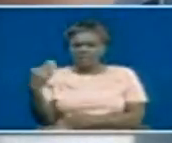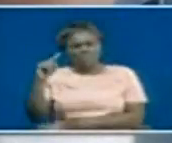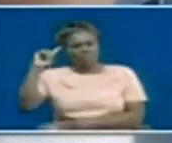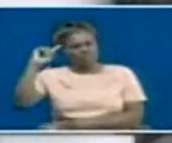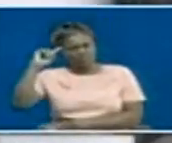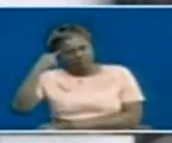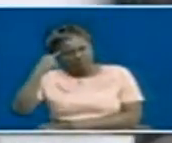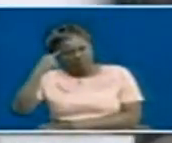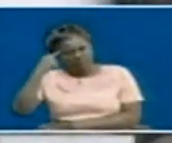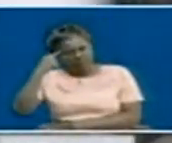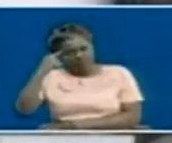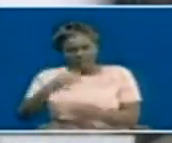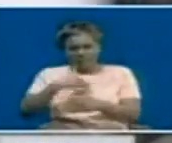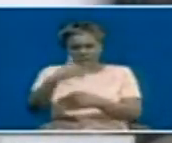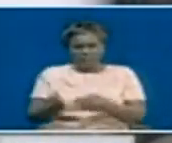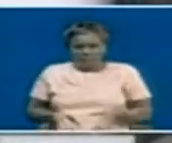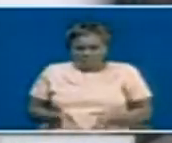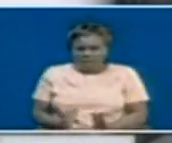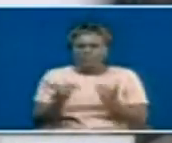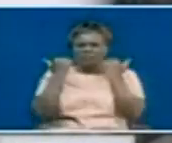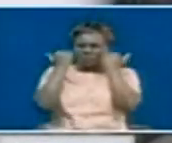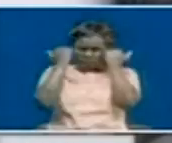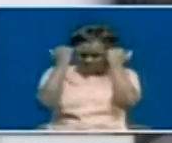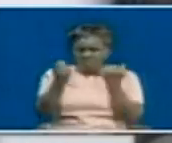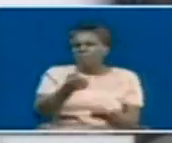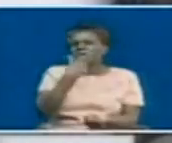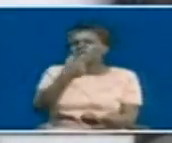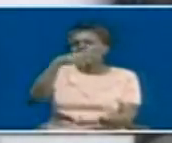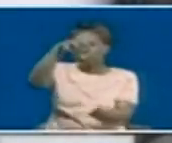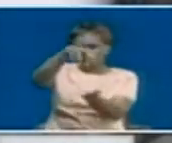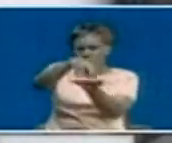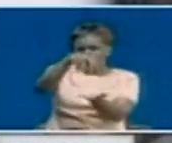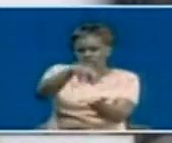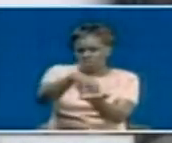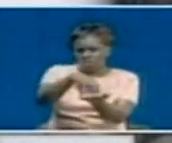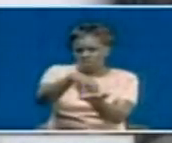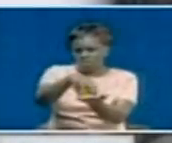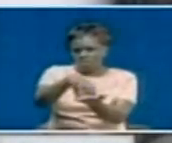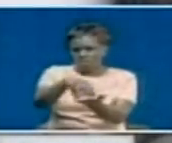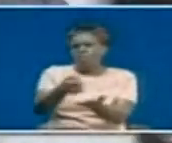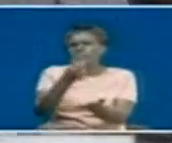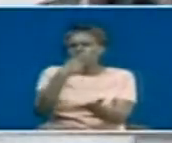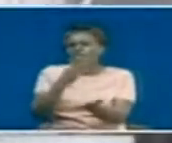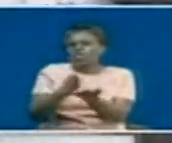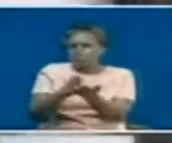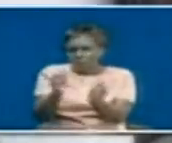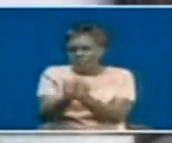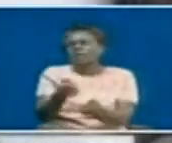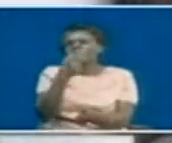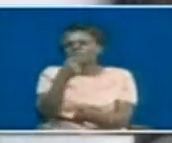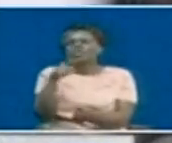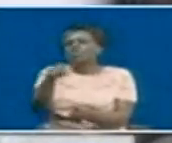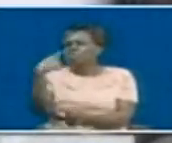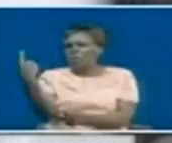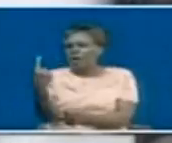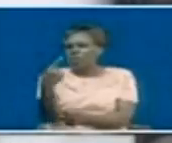remember. Postpartum depression is a medical condition that is treated by medicine. You are not